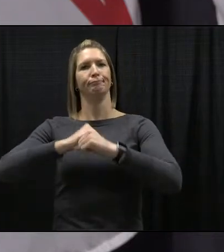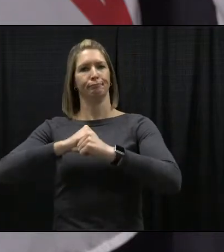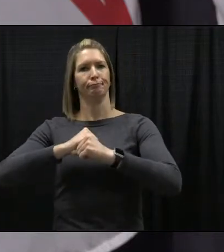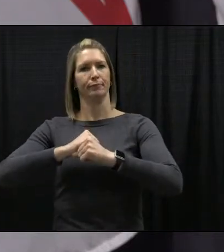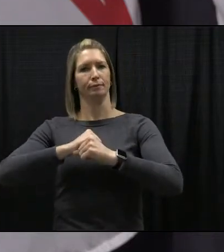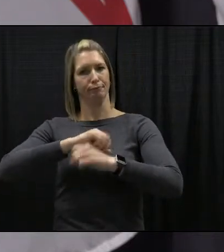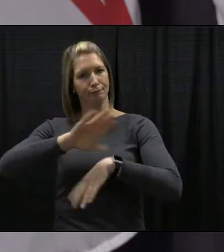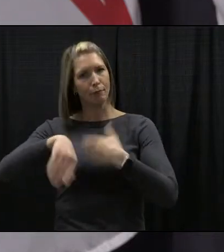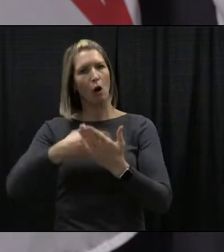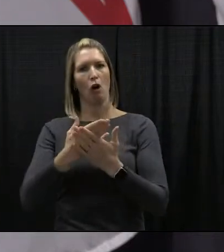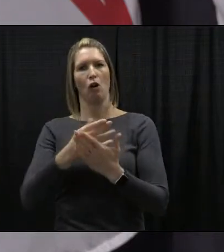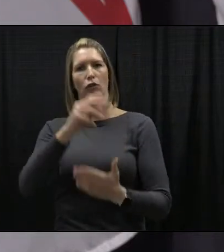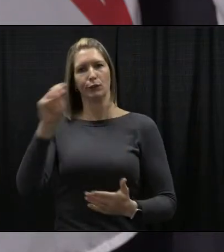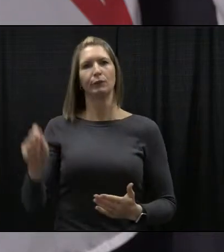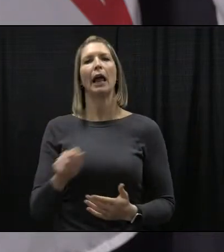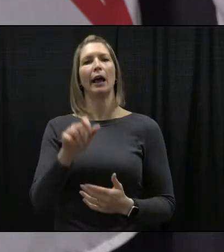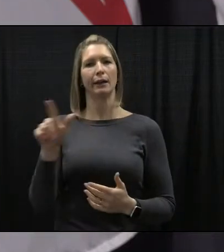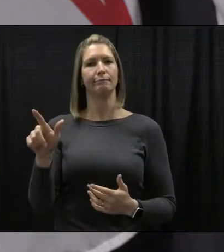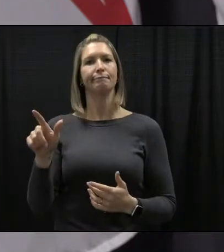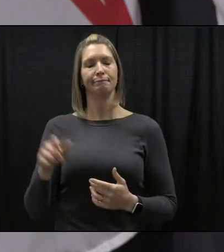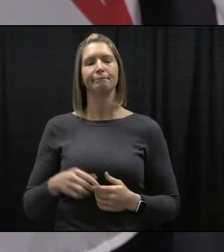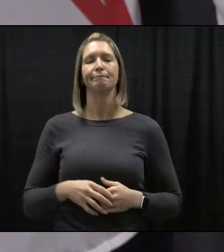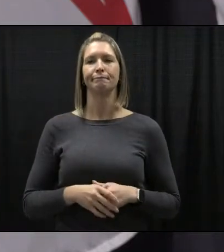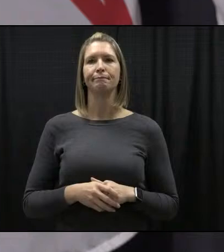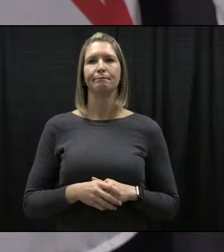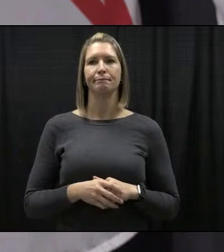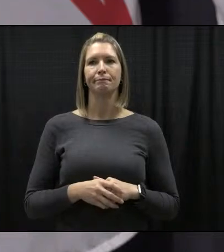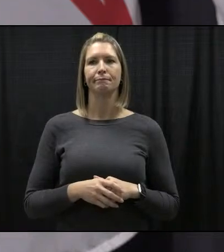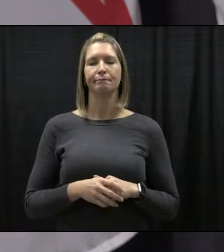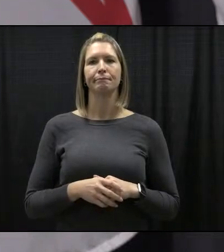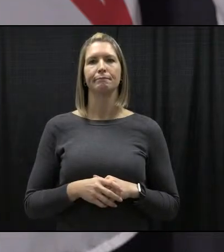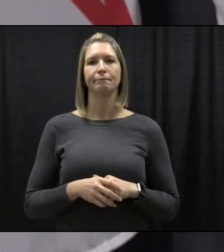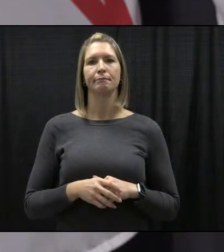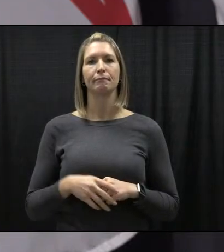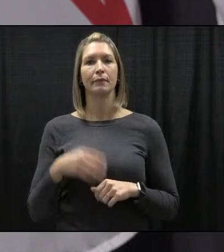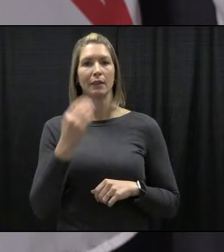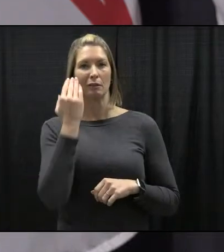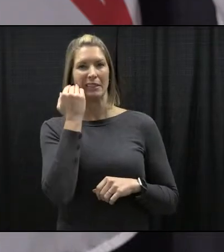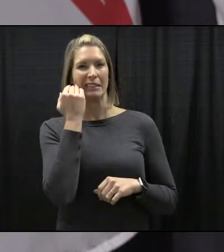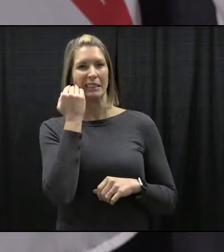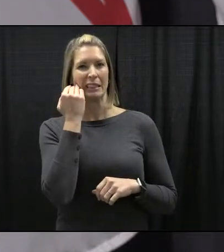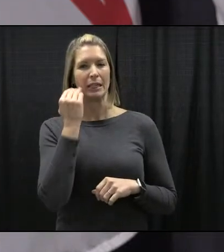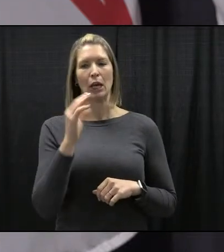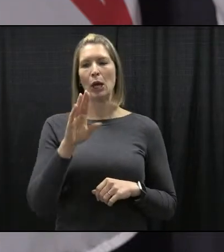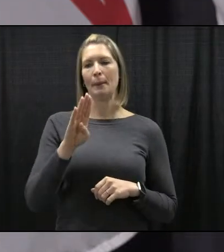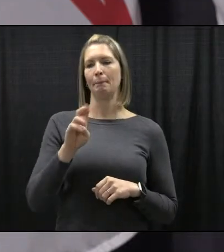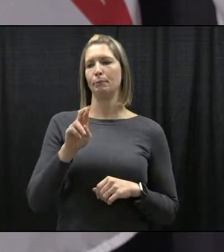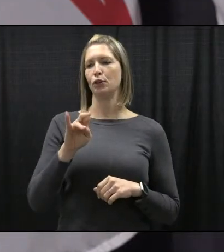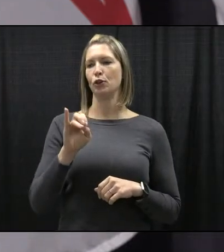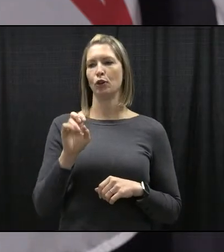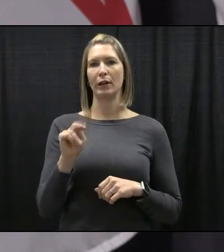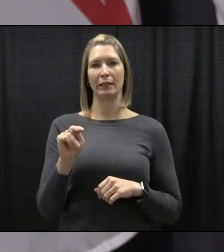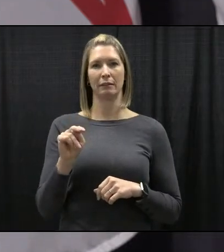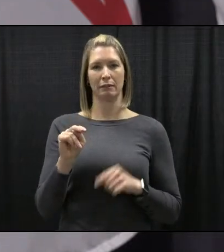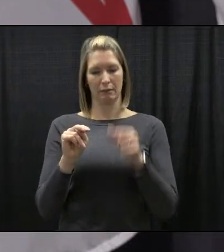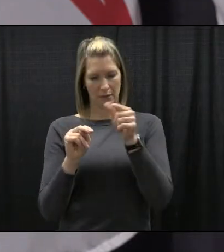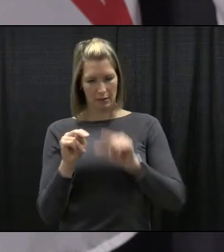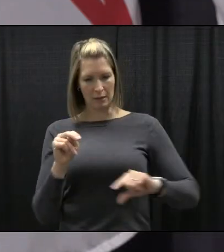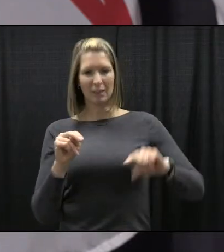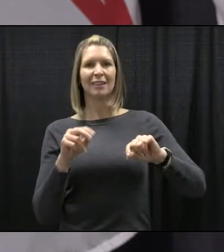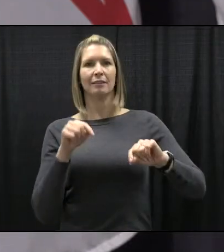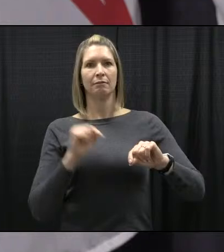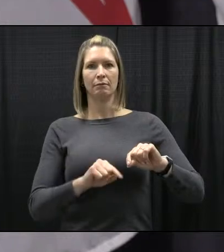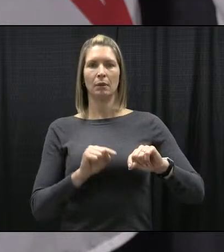the total population, in the whole of the population. And as we saw, recently down on the Burin Peninsula, it can move very quickly through